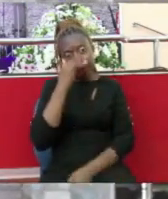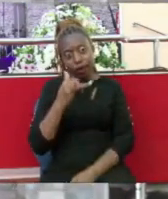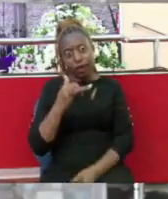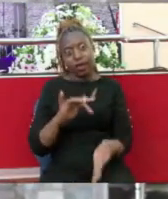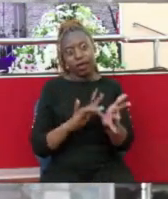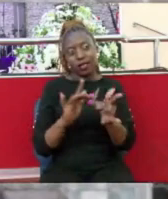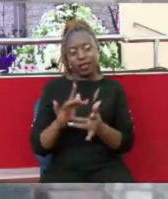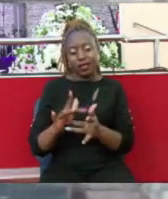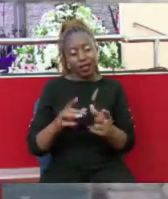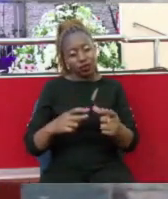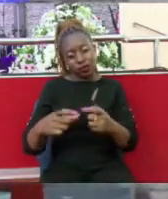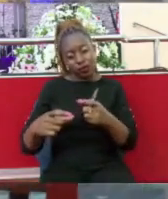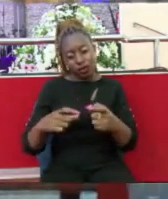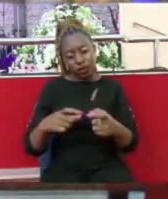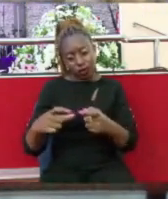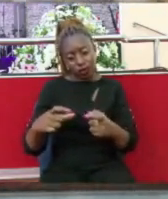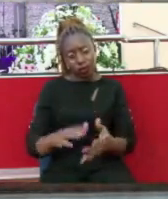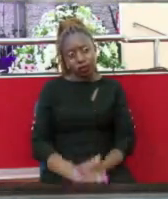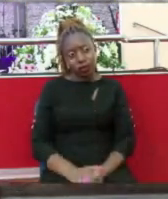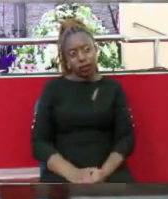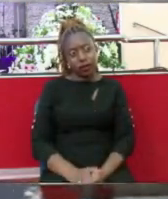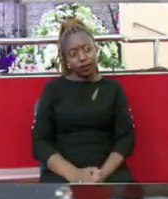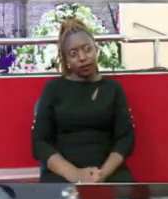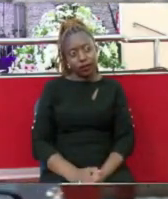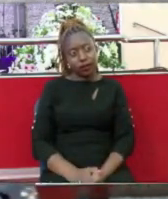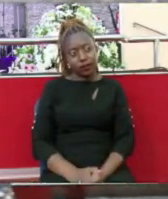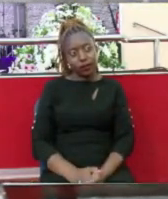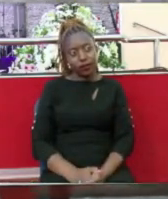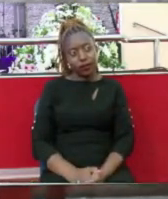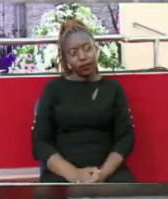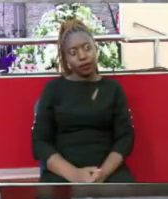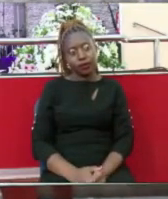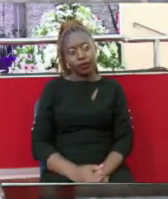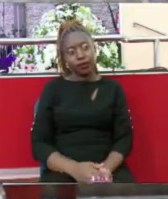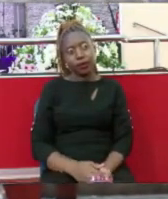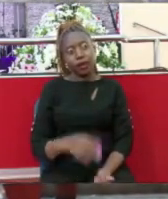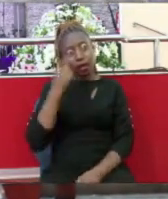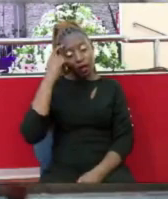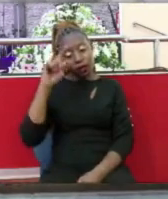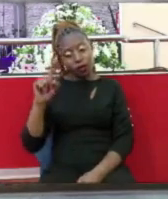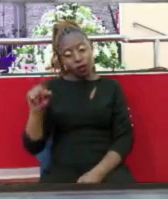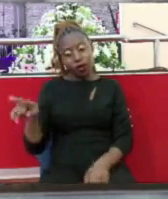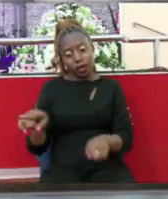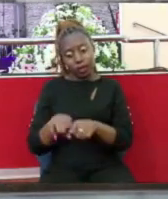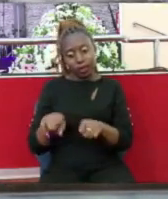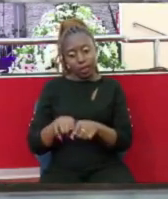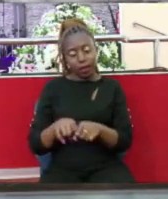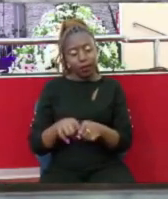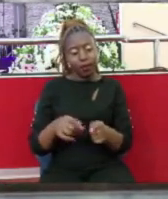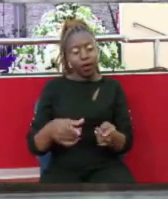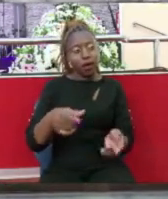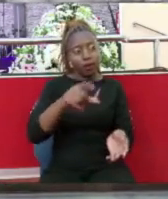in charge. Kwa sababu Yesu alikuwepo. For the principle of multiplication to apply in your life. Na ili kanuni ya ujumulishaji ikuwe katika maisha.